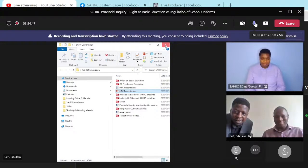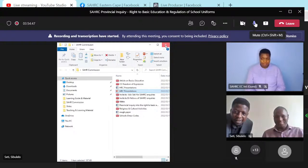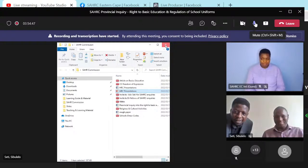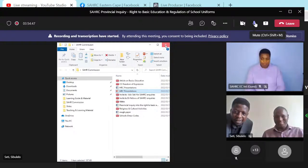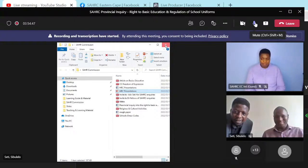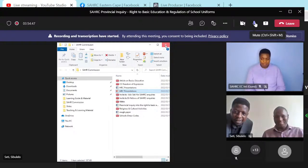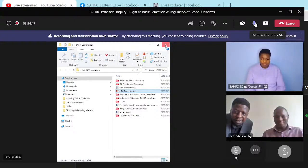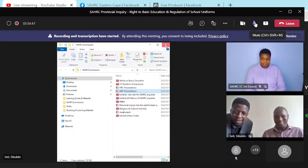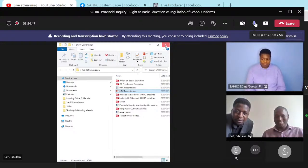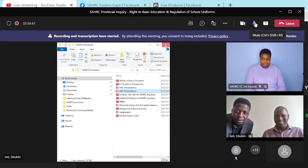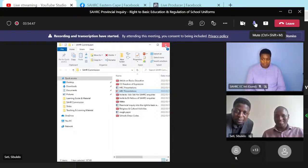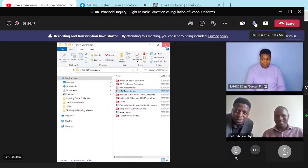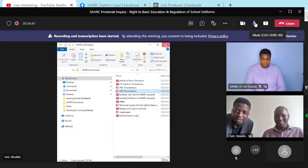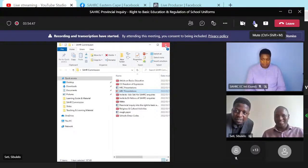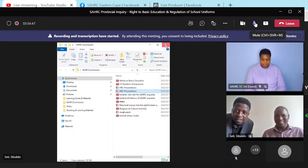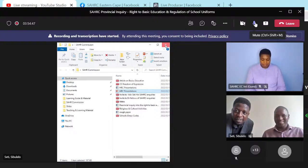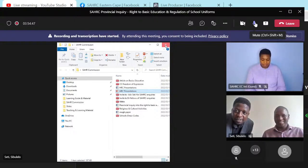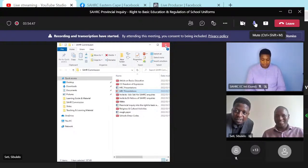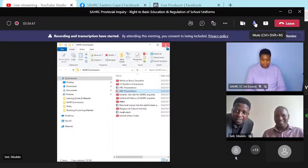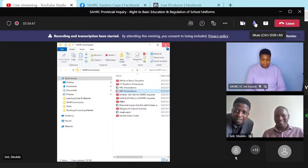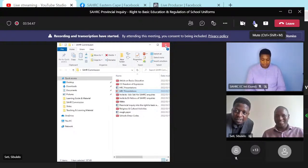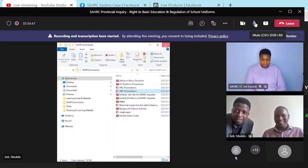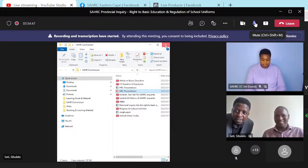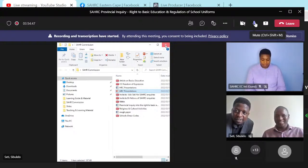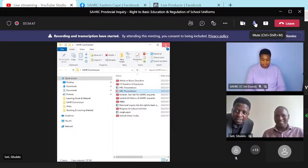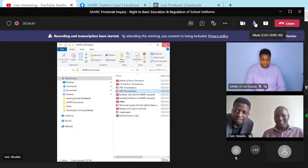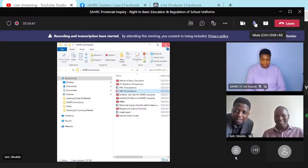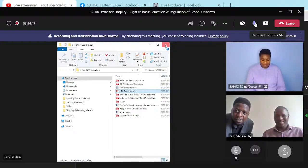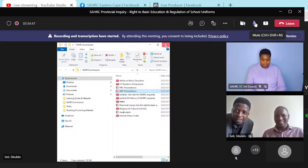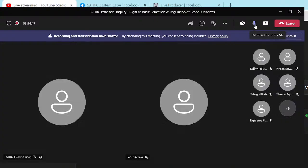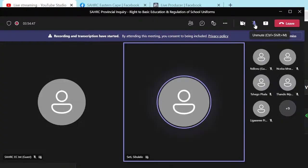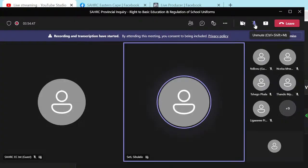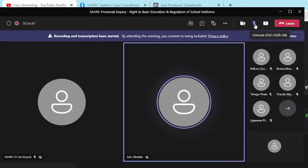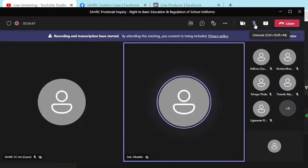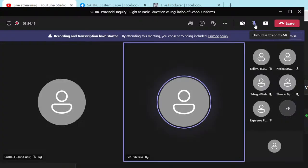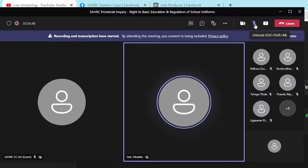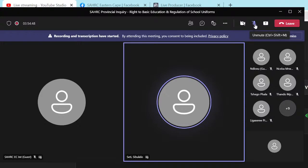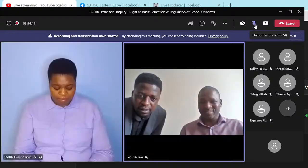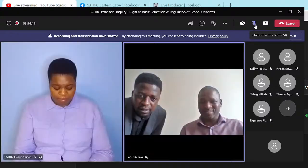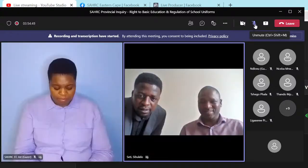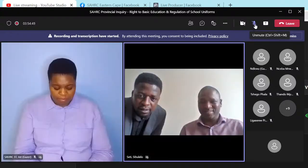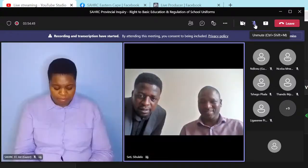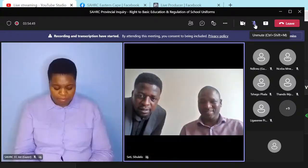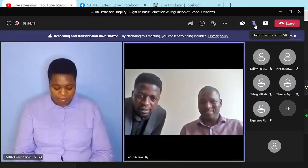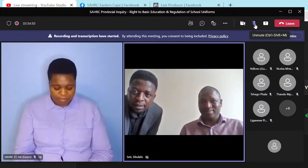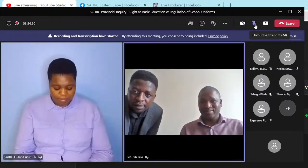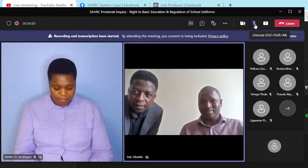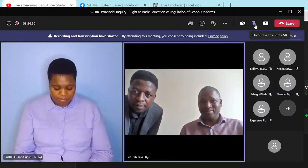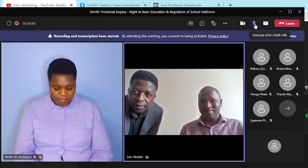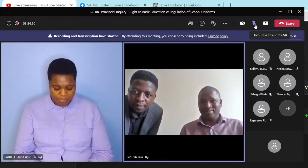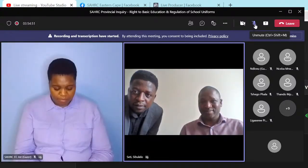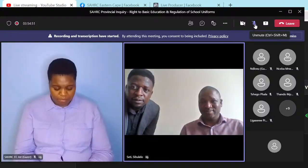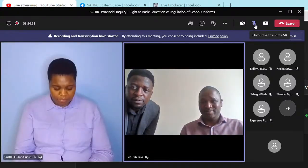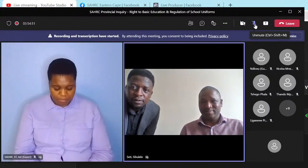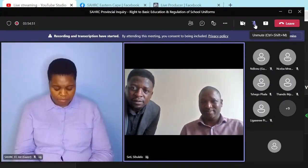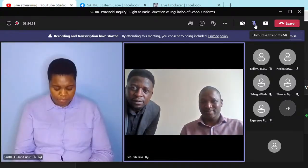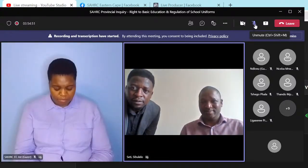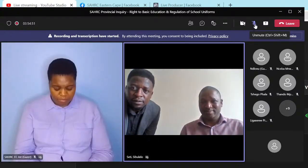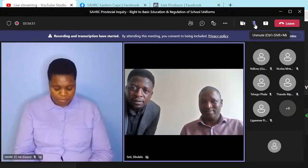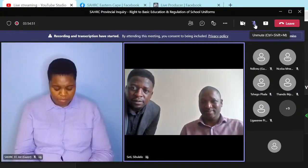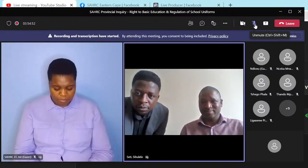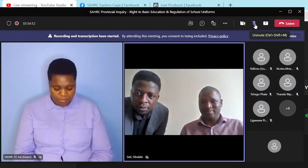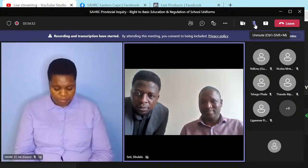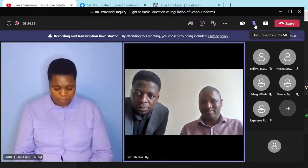Okay, no problem. I'll stop sharing then. So that this is Yes, yes. This